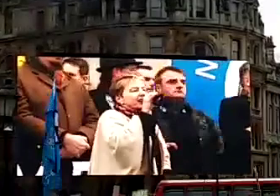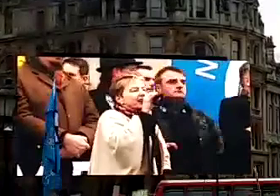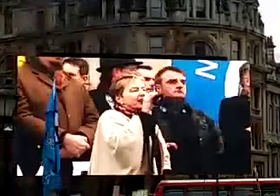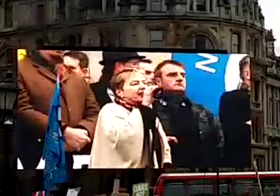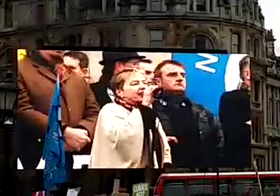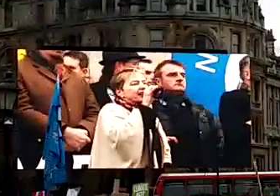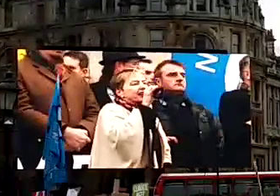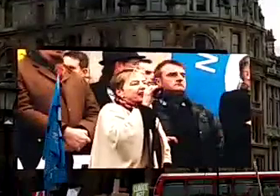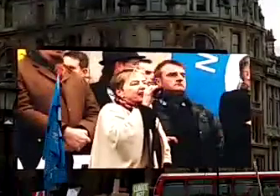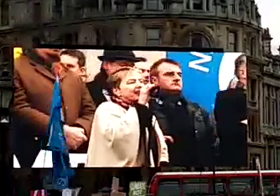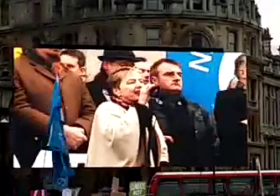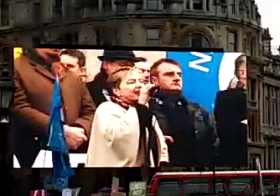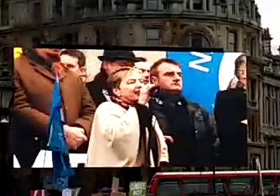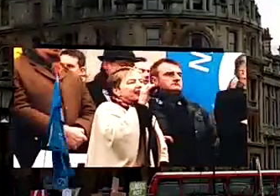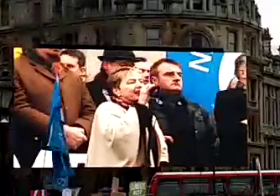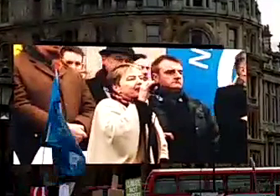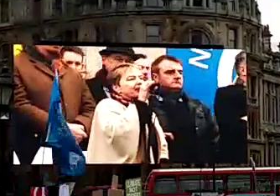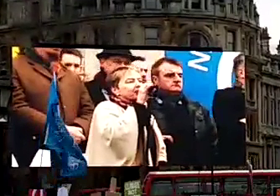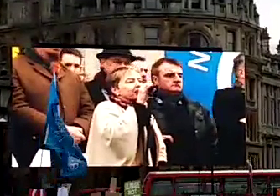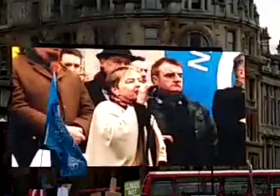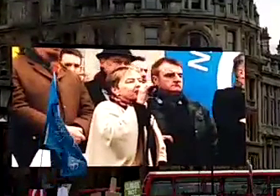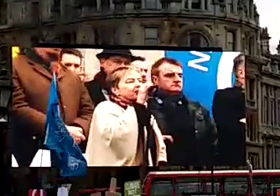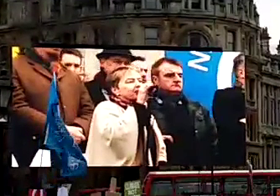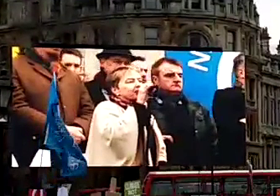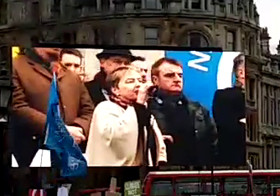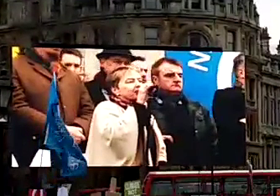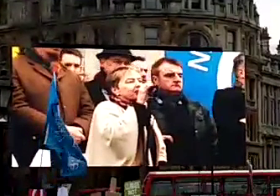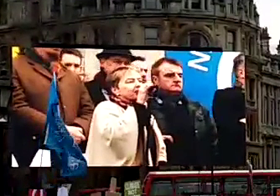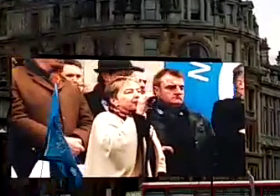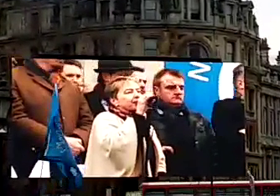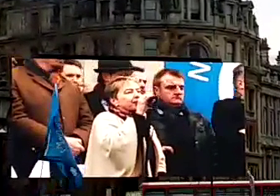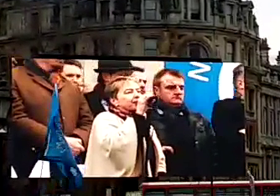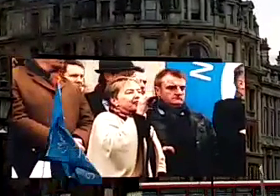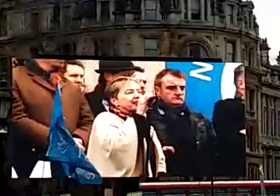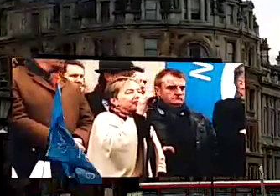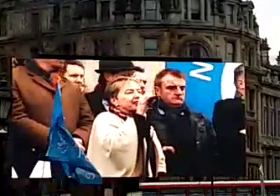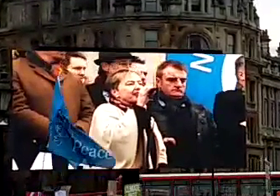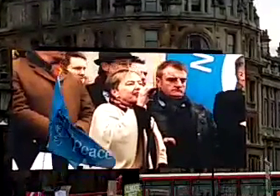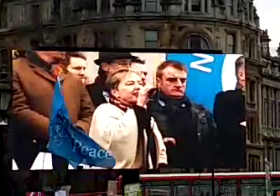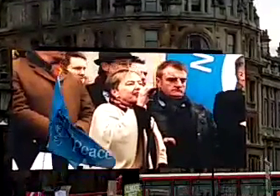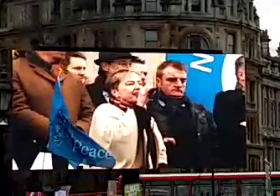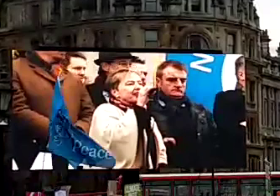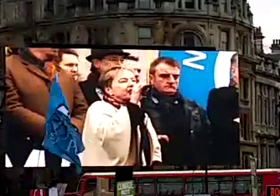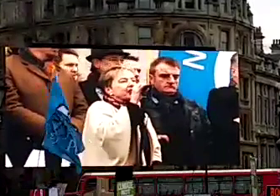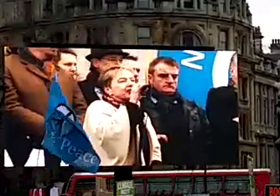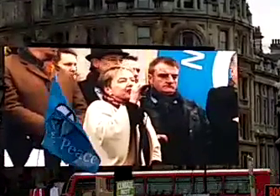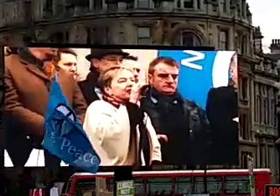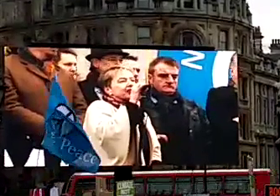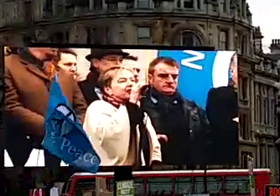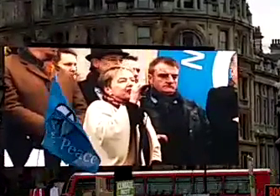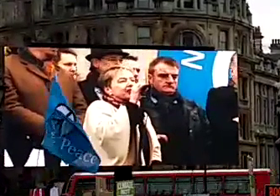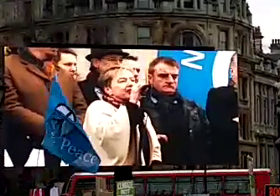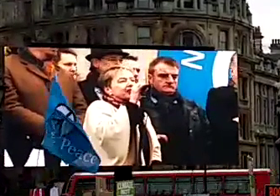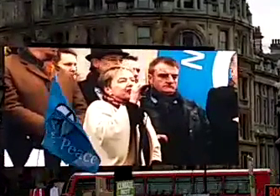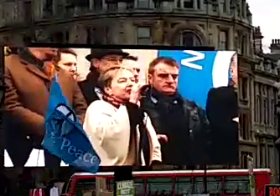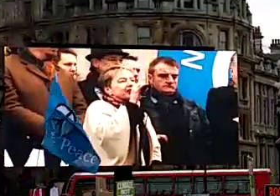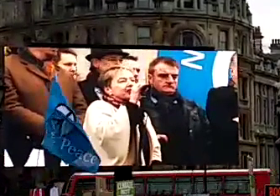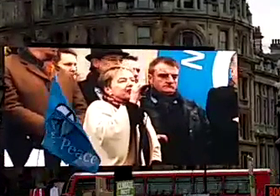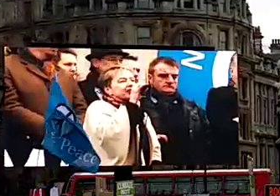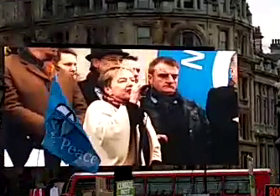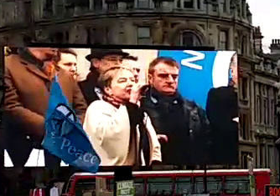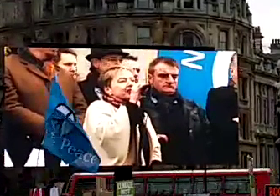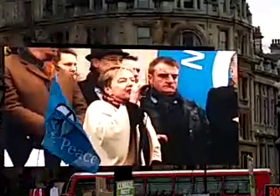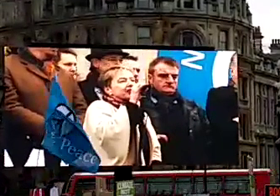it's great that our next speaker is one of those great women leaders, Leanne Wood, leader